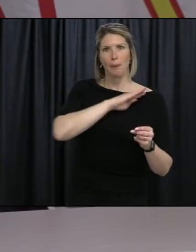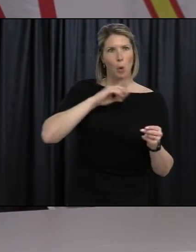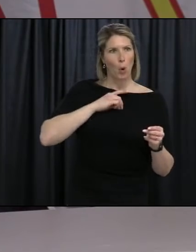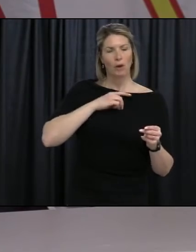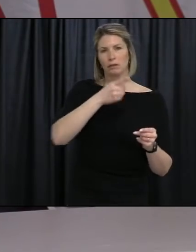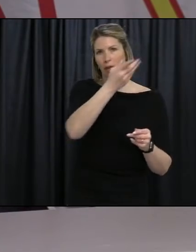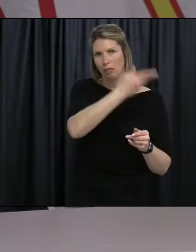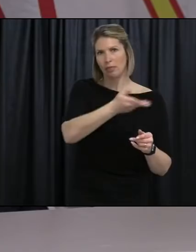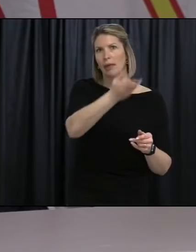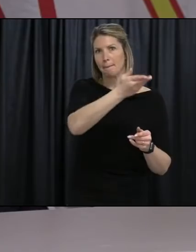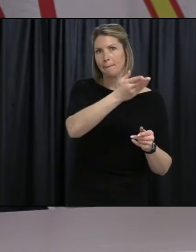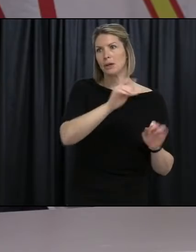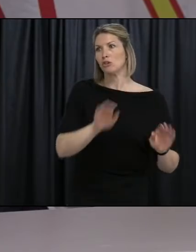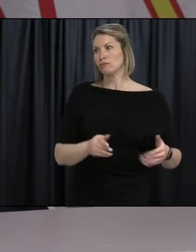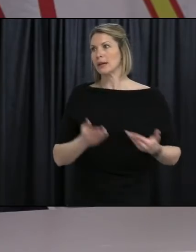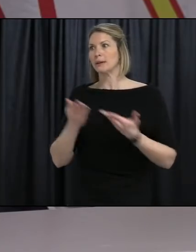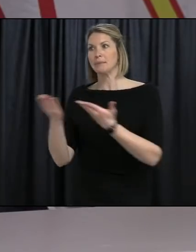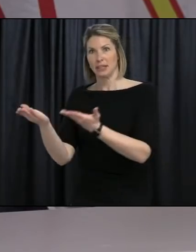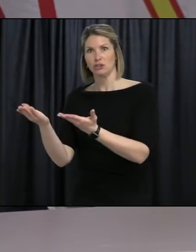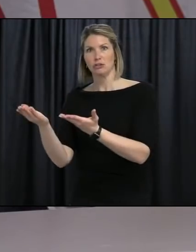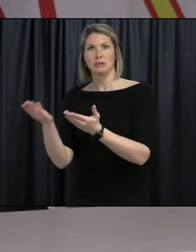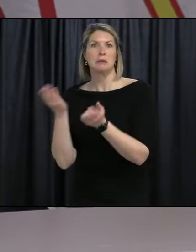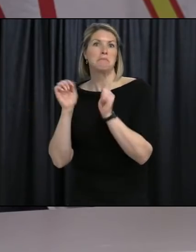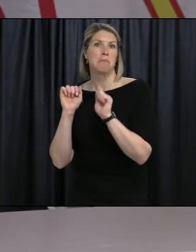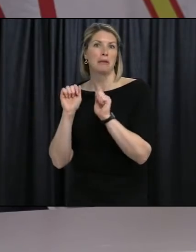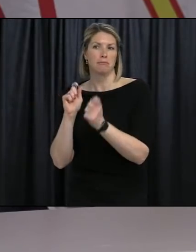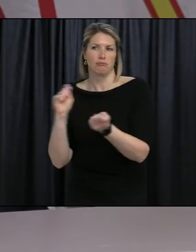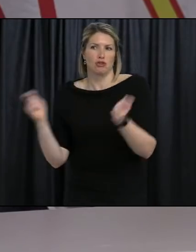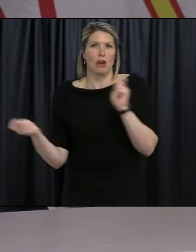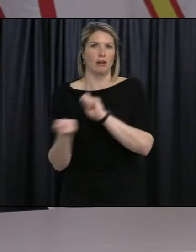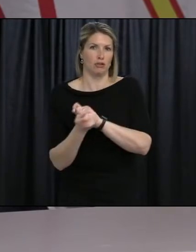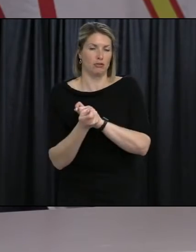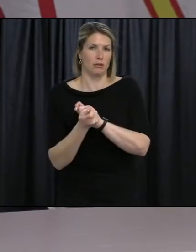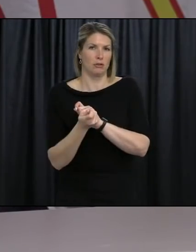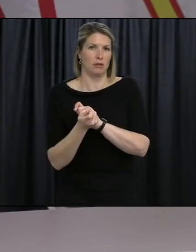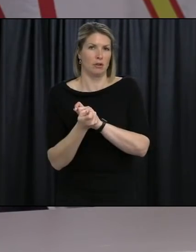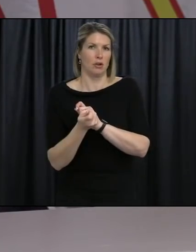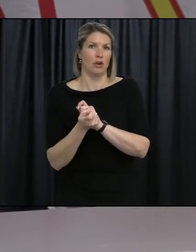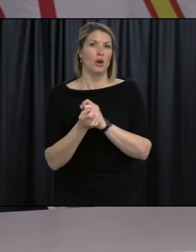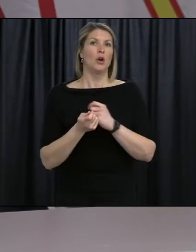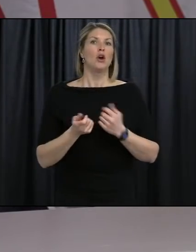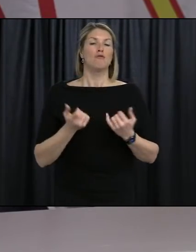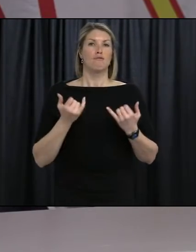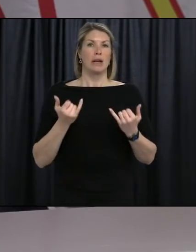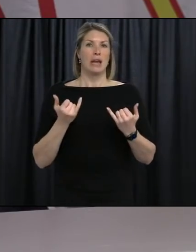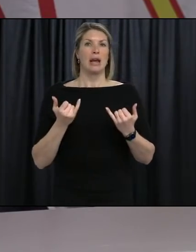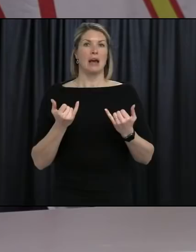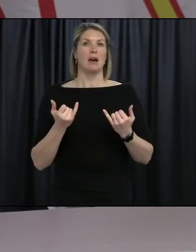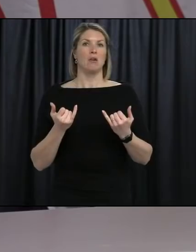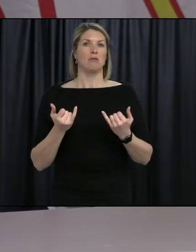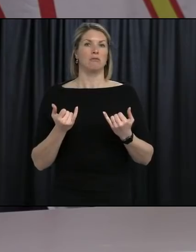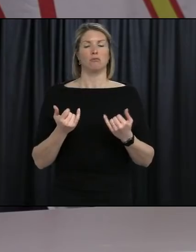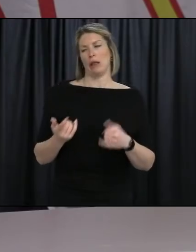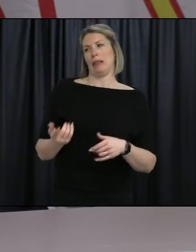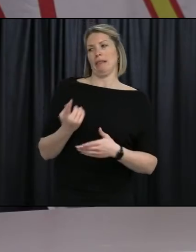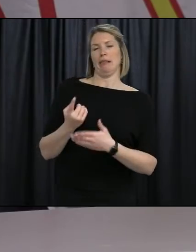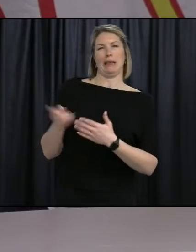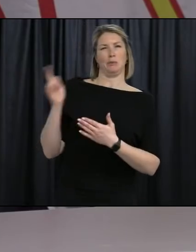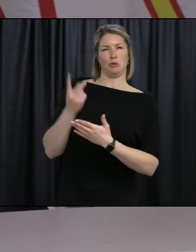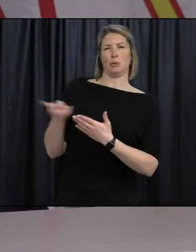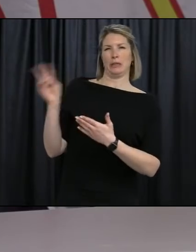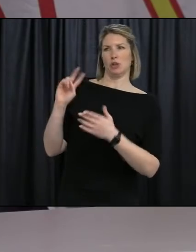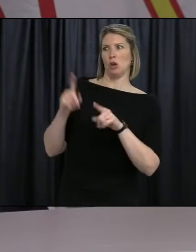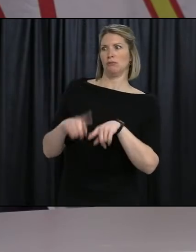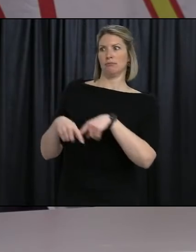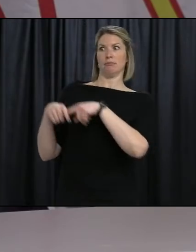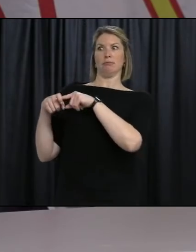those recommendations may change. This was what we did with the information that we had at the time,